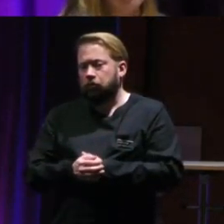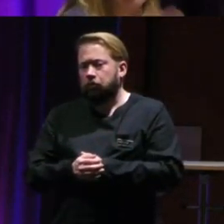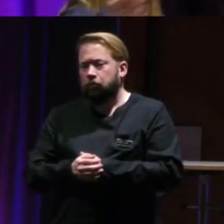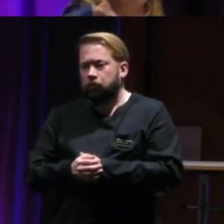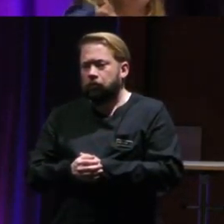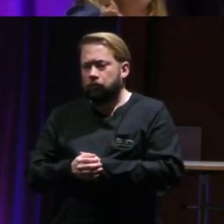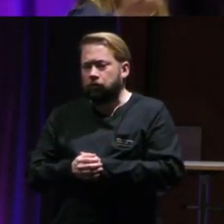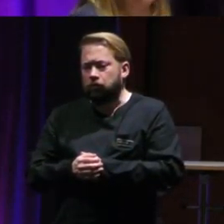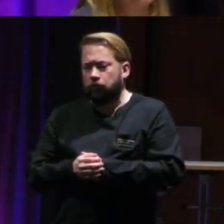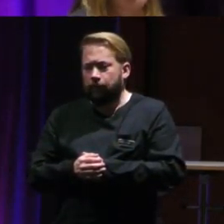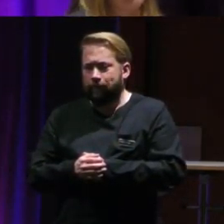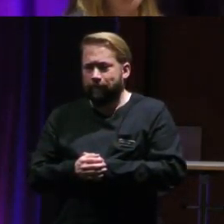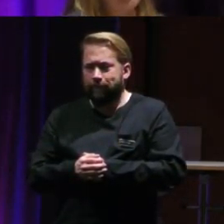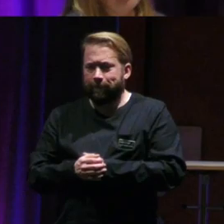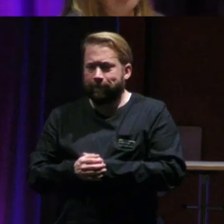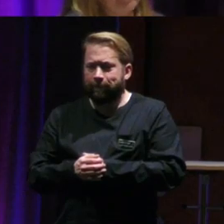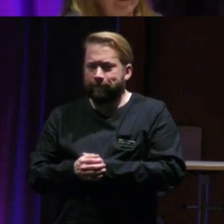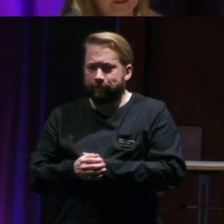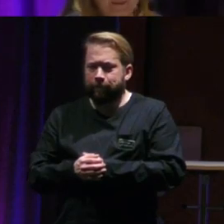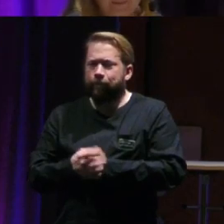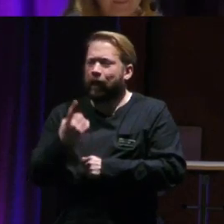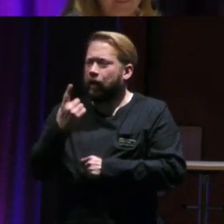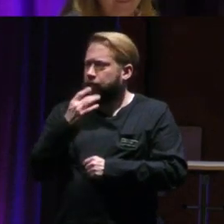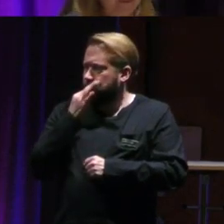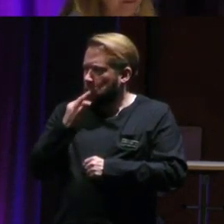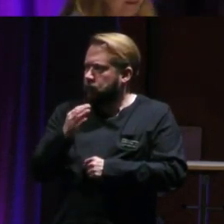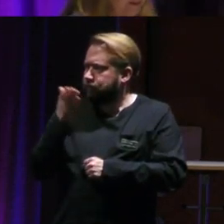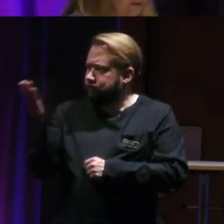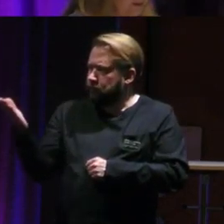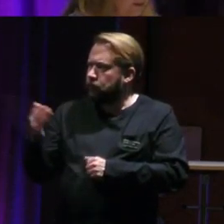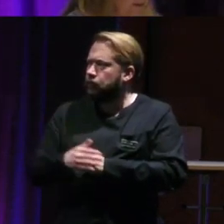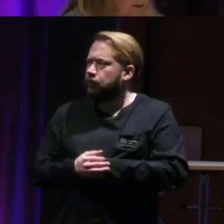Okay, there was a question up here, friend.